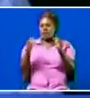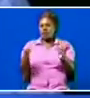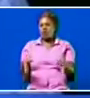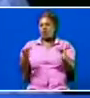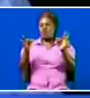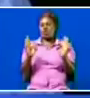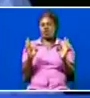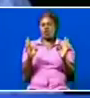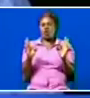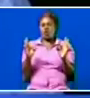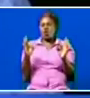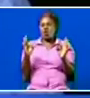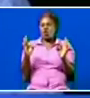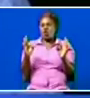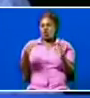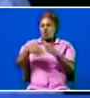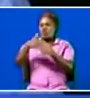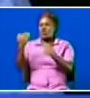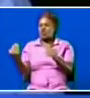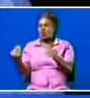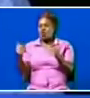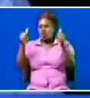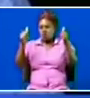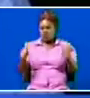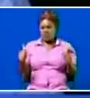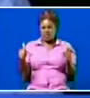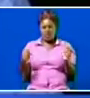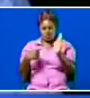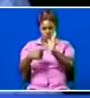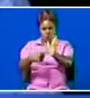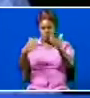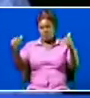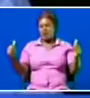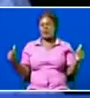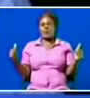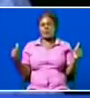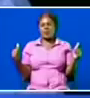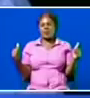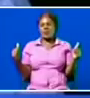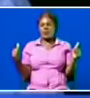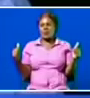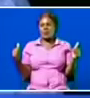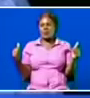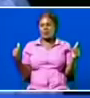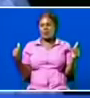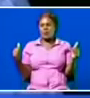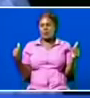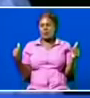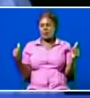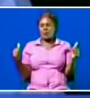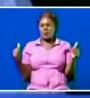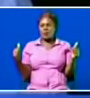in any indication or notice that they want to exit from the NASA coalition